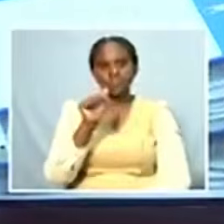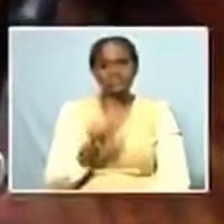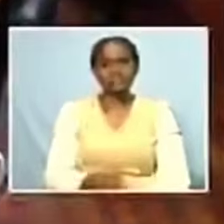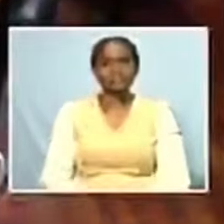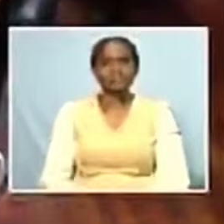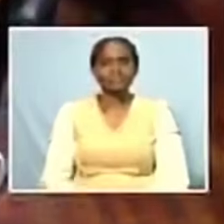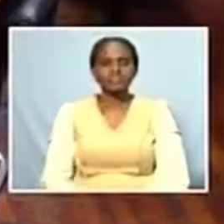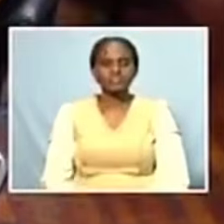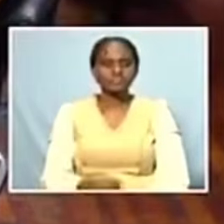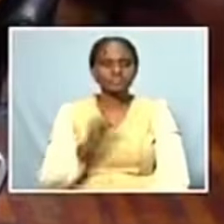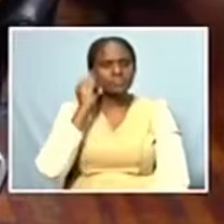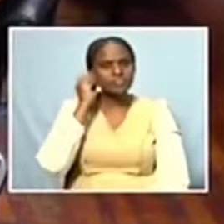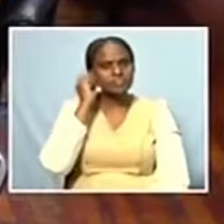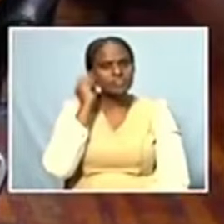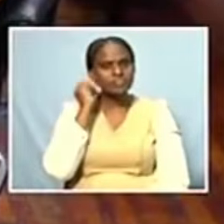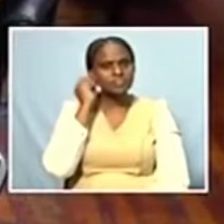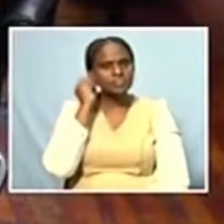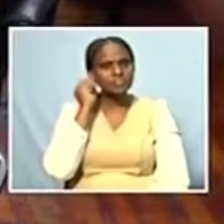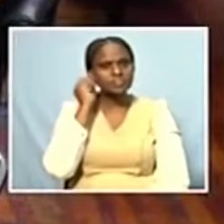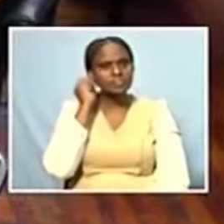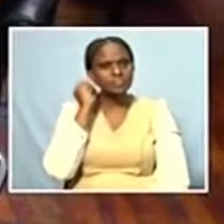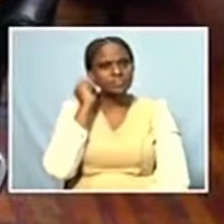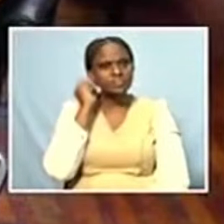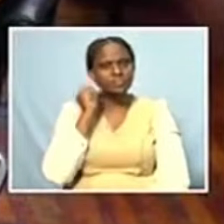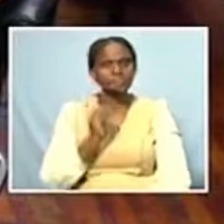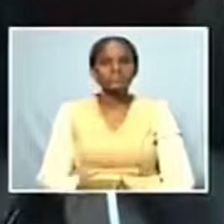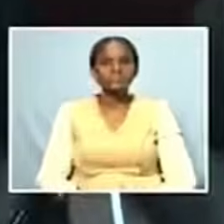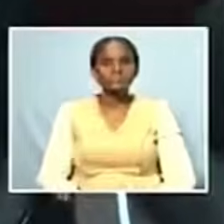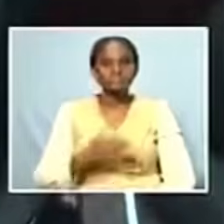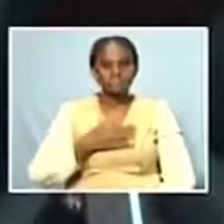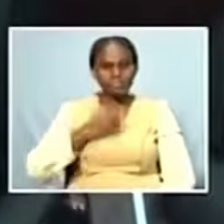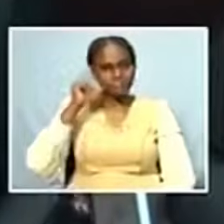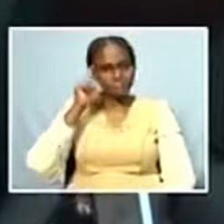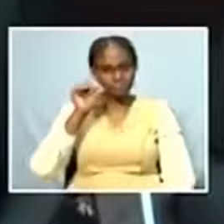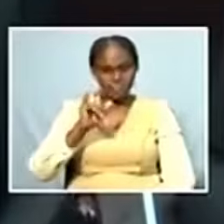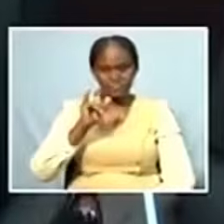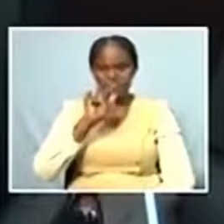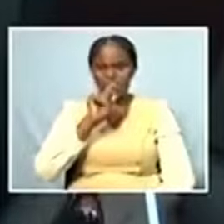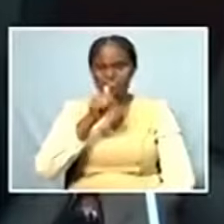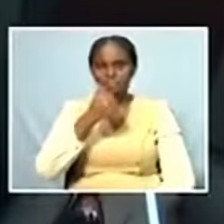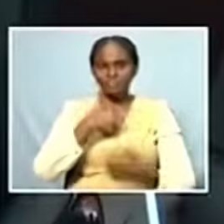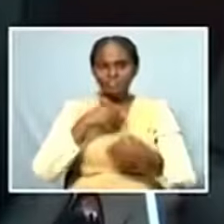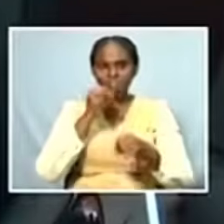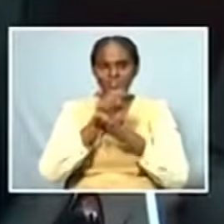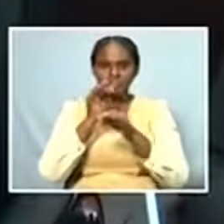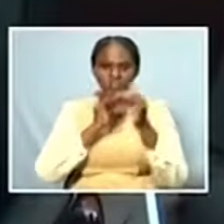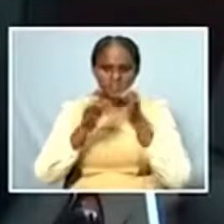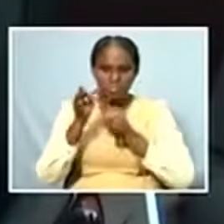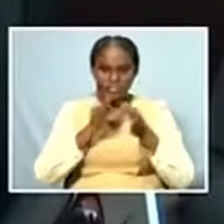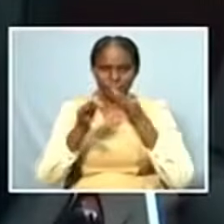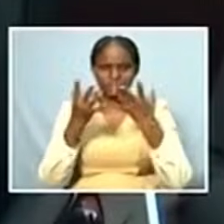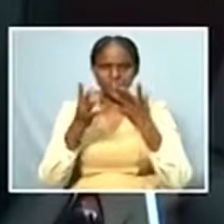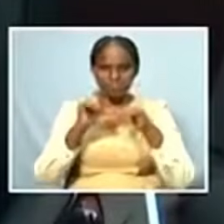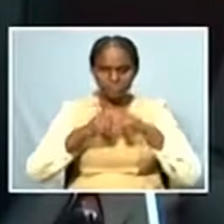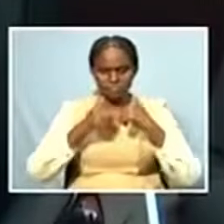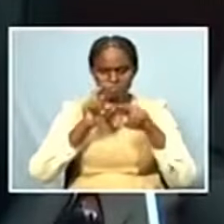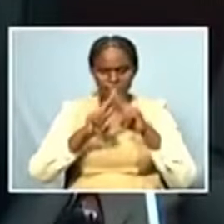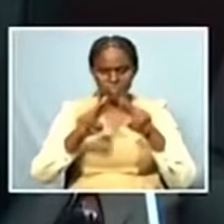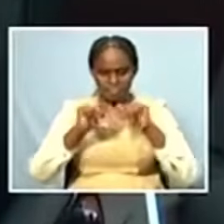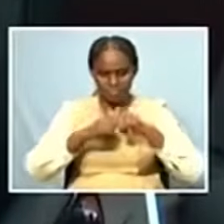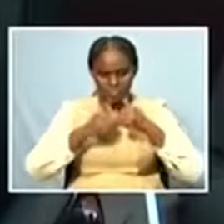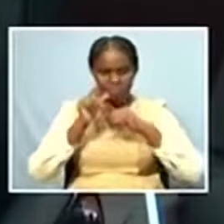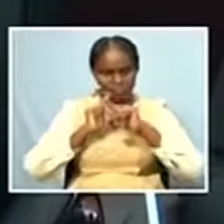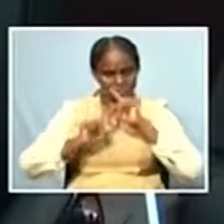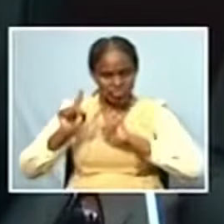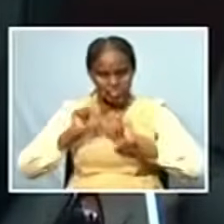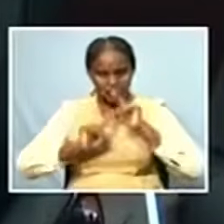you can click the mic. I think that, yeah, as you have put it, Chair, we've been flowing, especially with